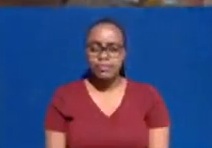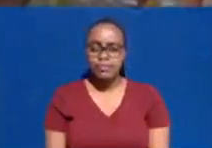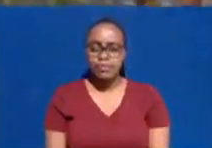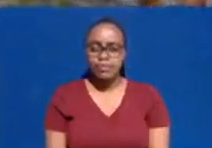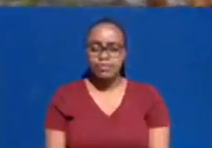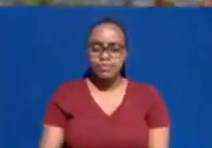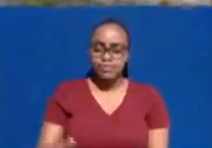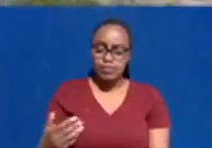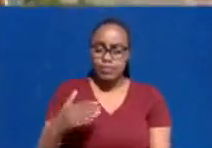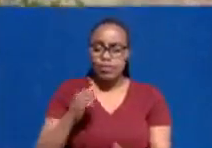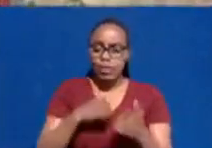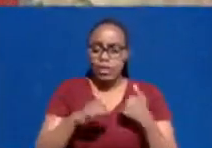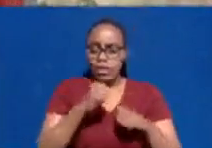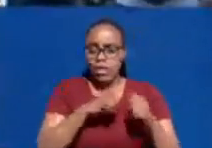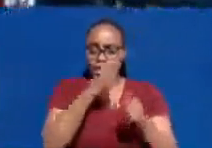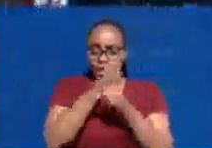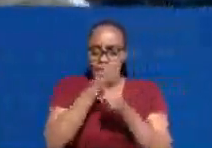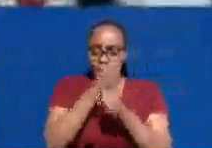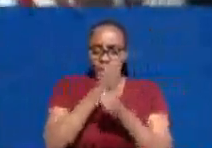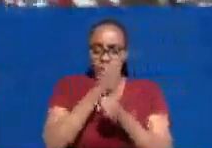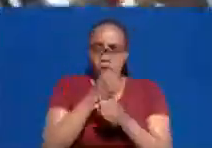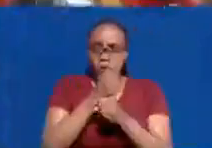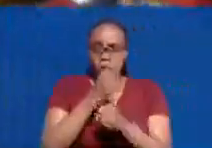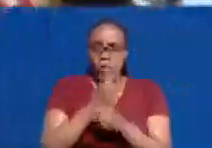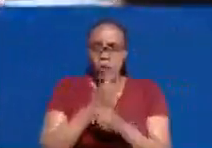Call it a penultimate hooray.